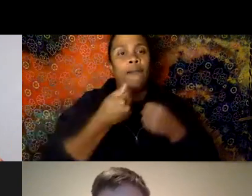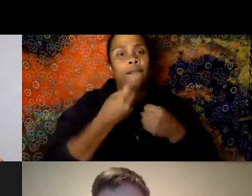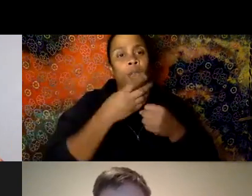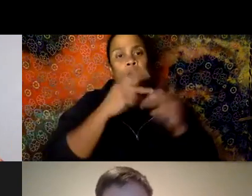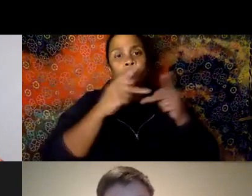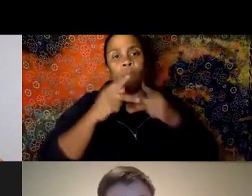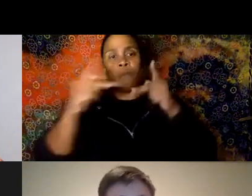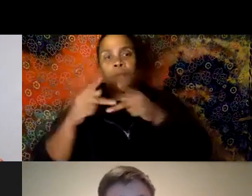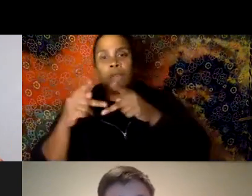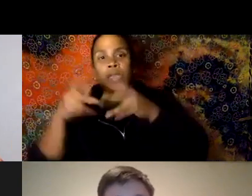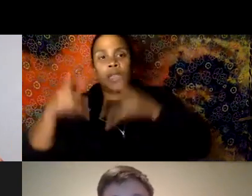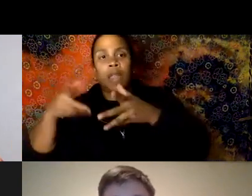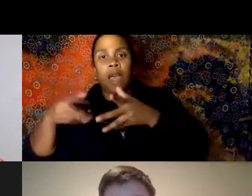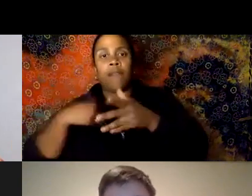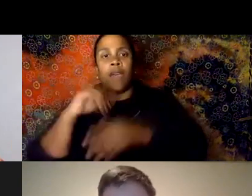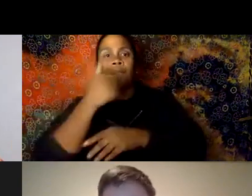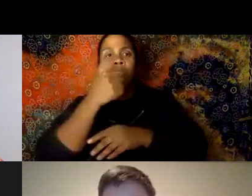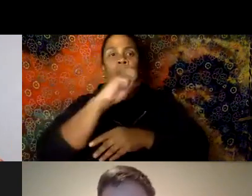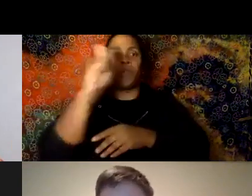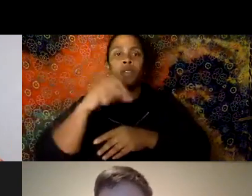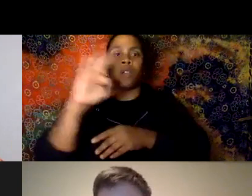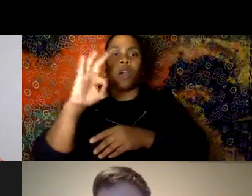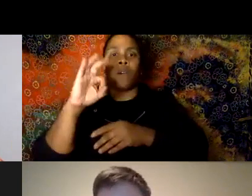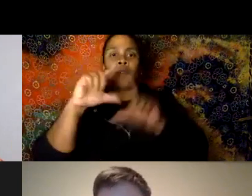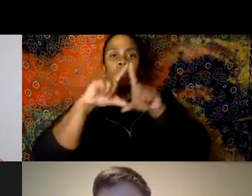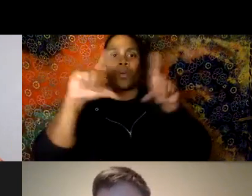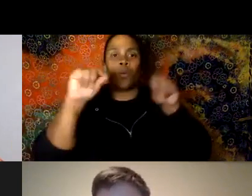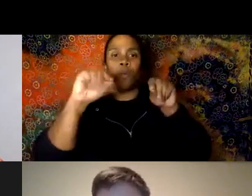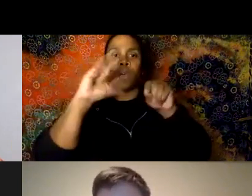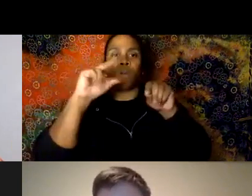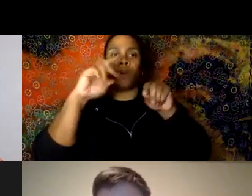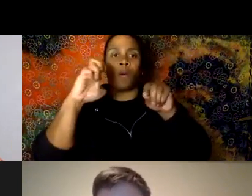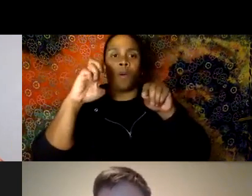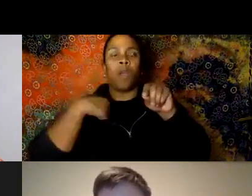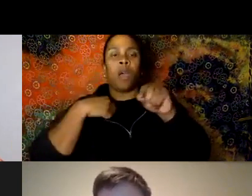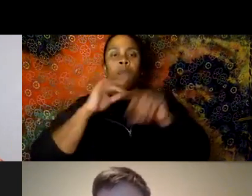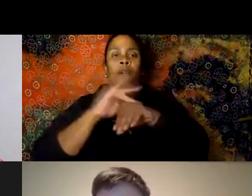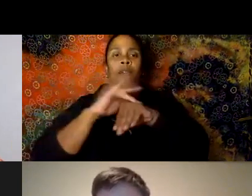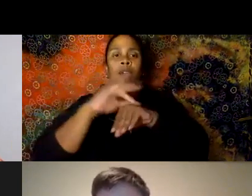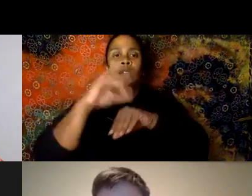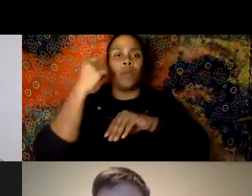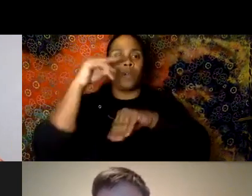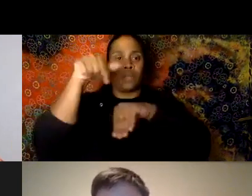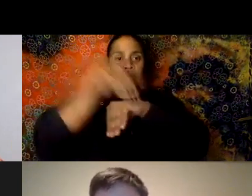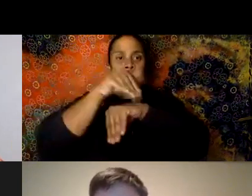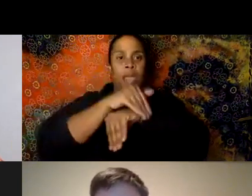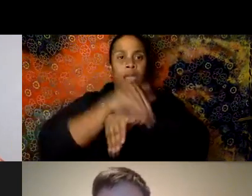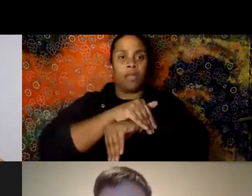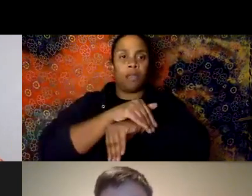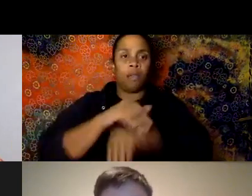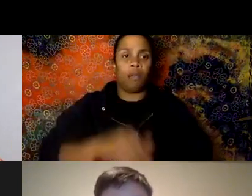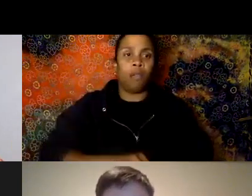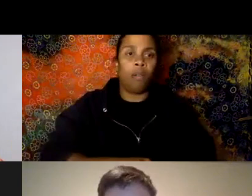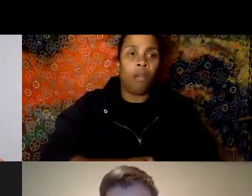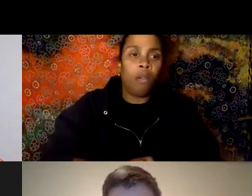10% coupon code available for people tonight. And it is my galactic guided intensive